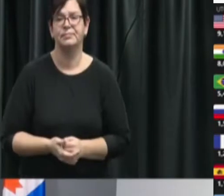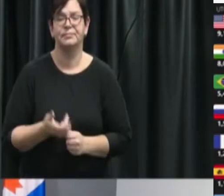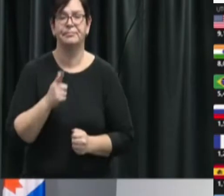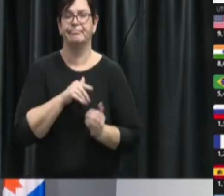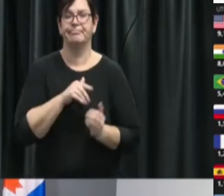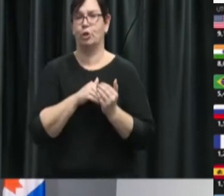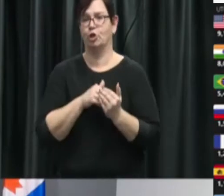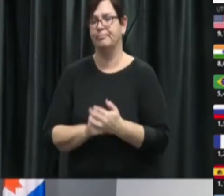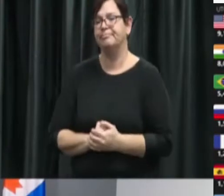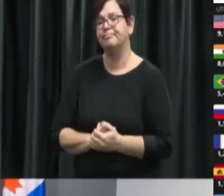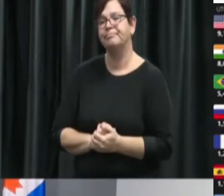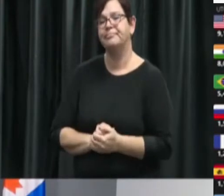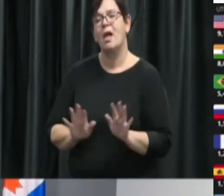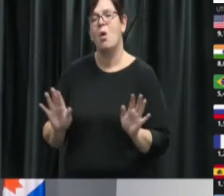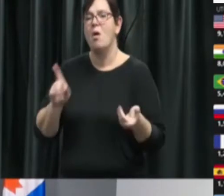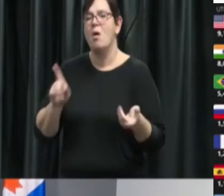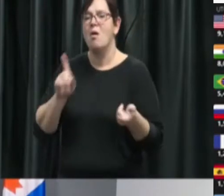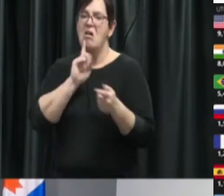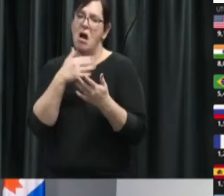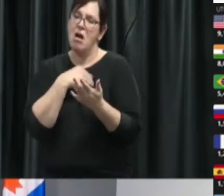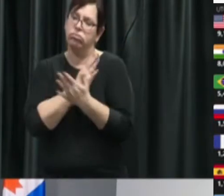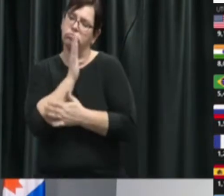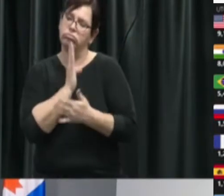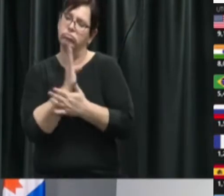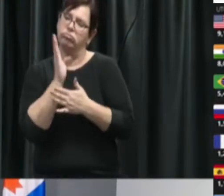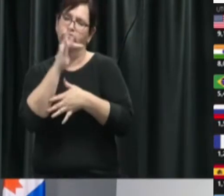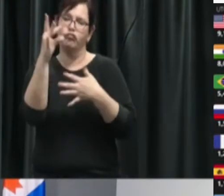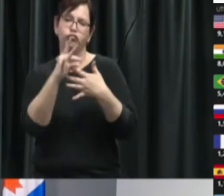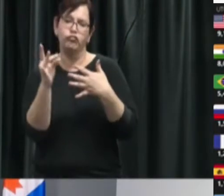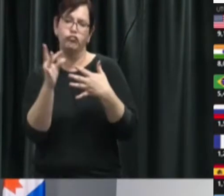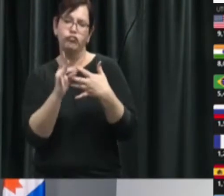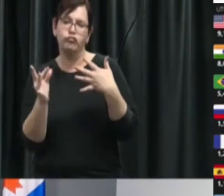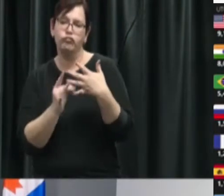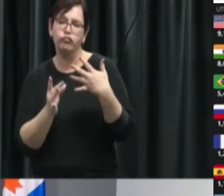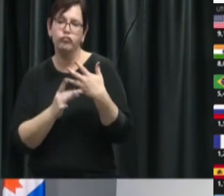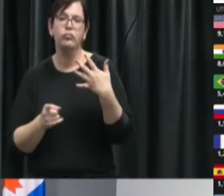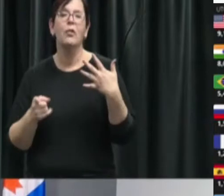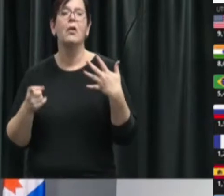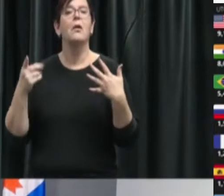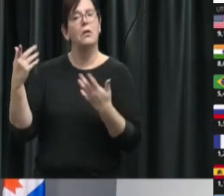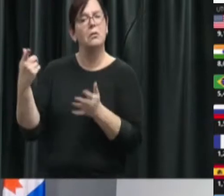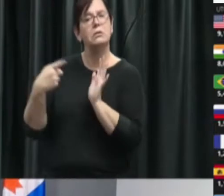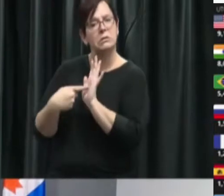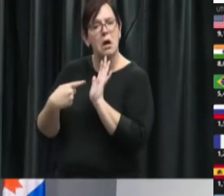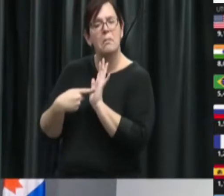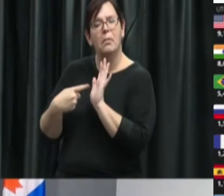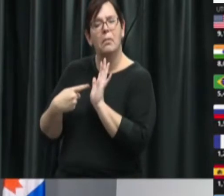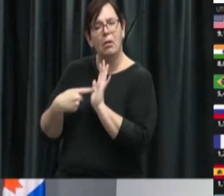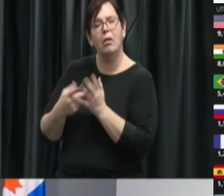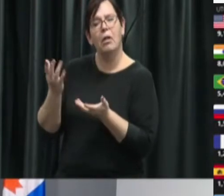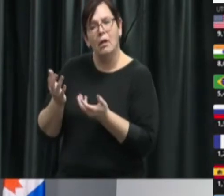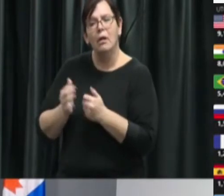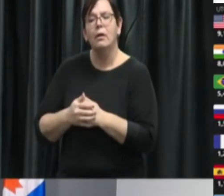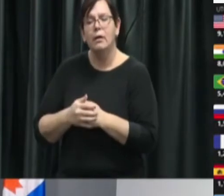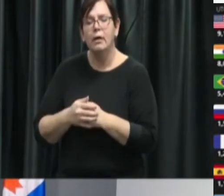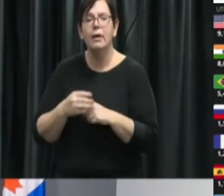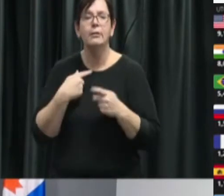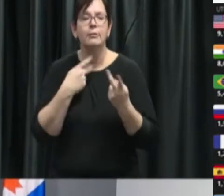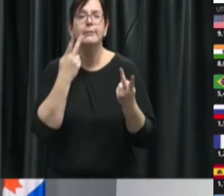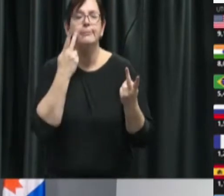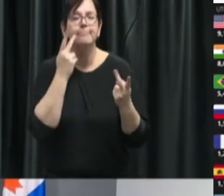to explore. The New York model is certainly one of them. We've seen, areas that are providing for